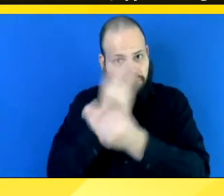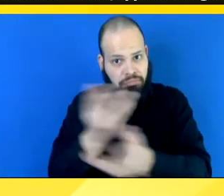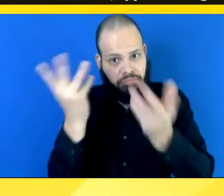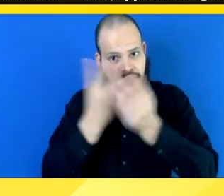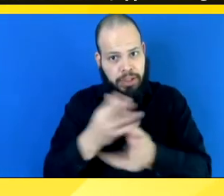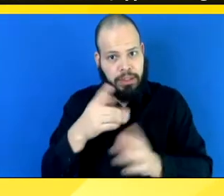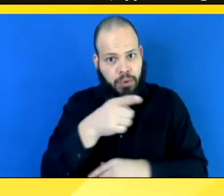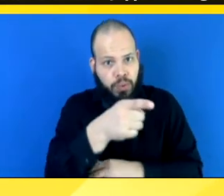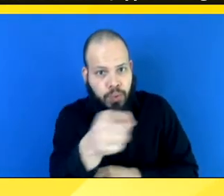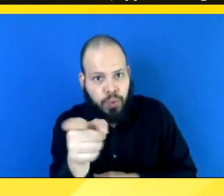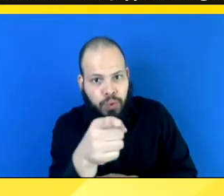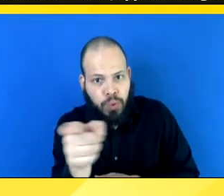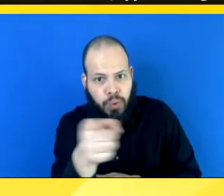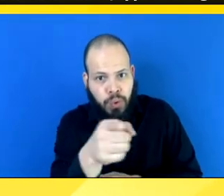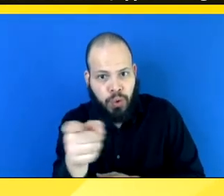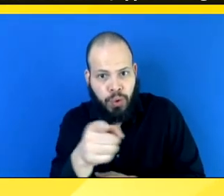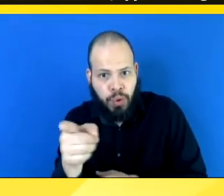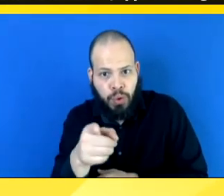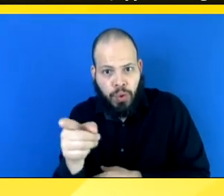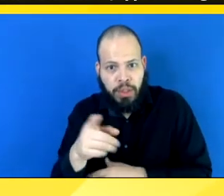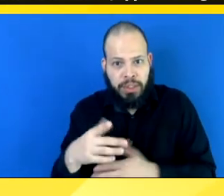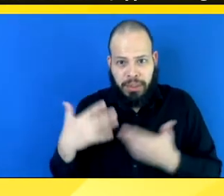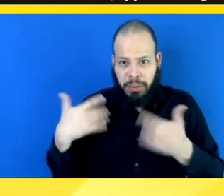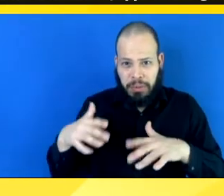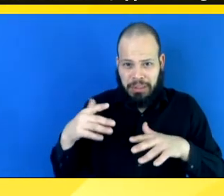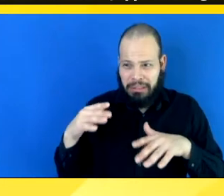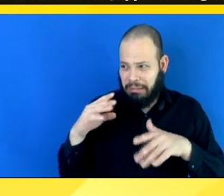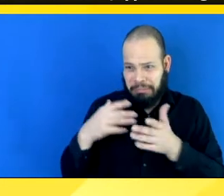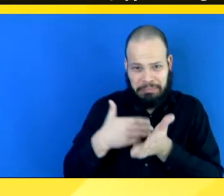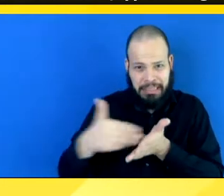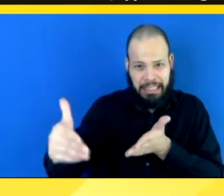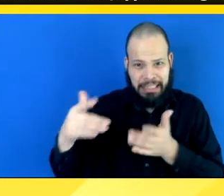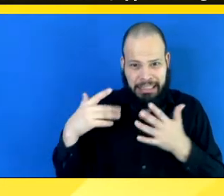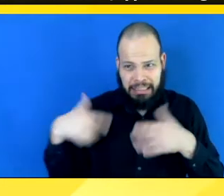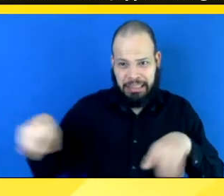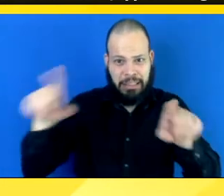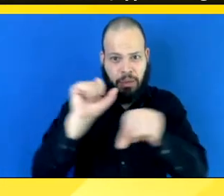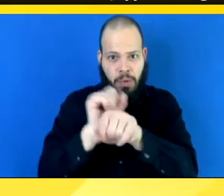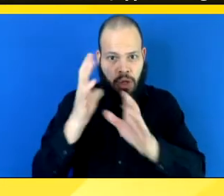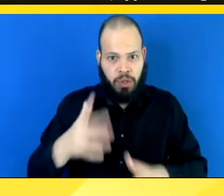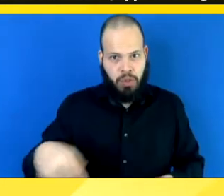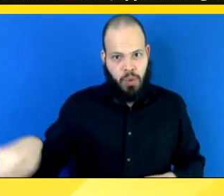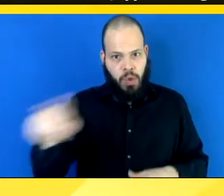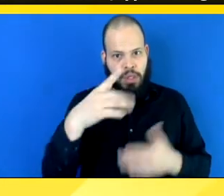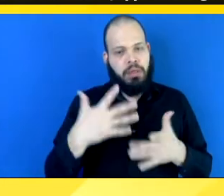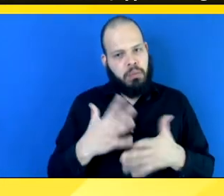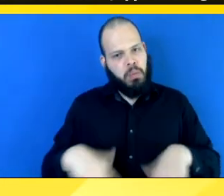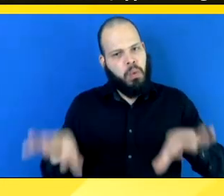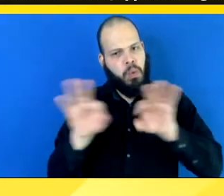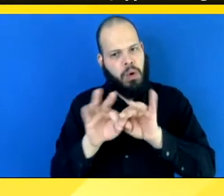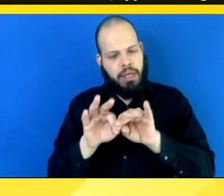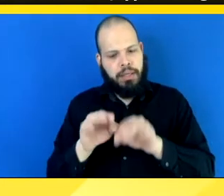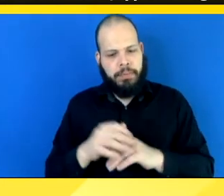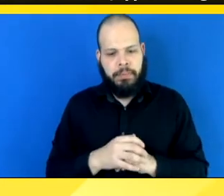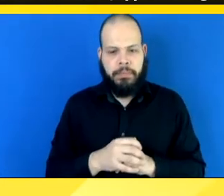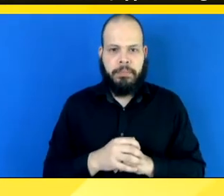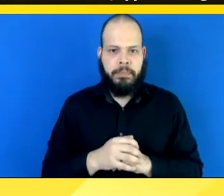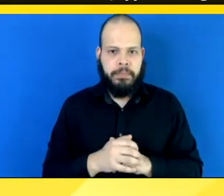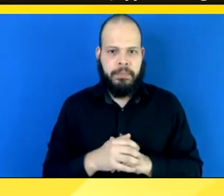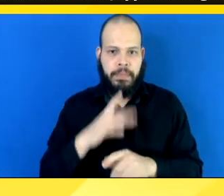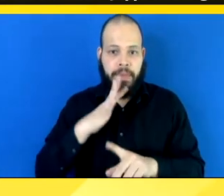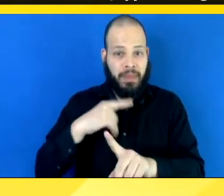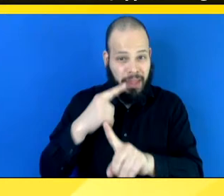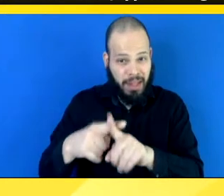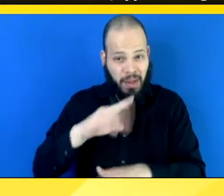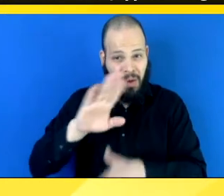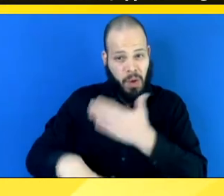you are important not only for this piece, but for the movement of labor in the South, and we're not leaving the South. come hook or back crook,